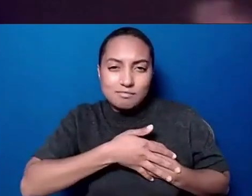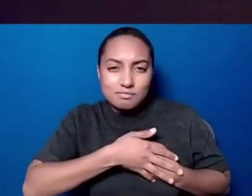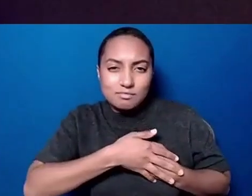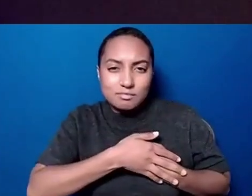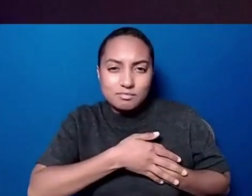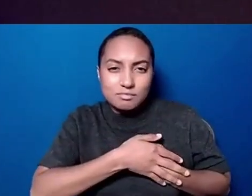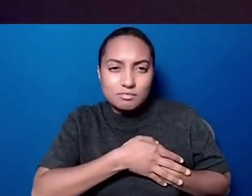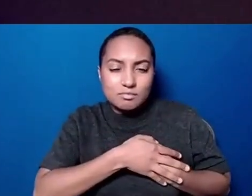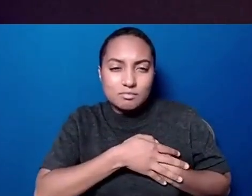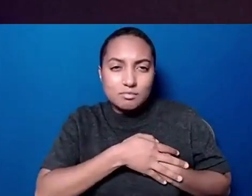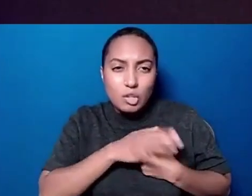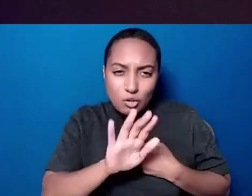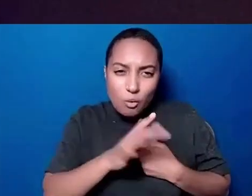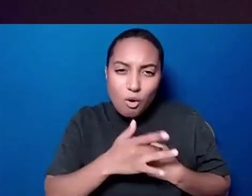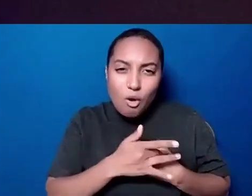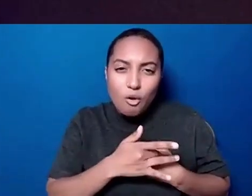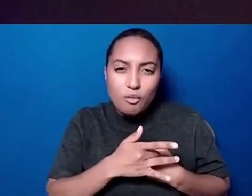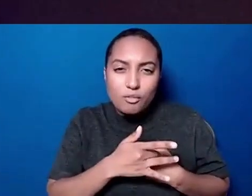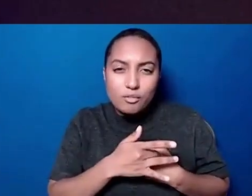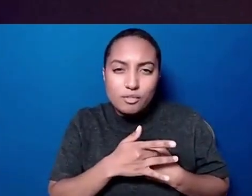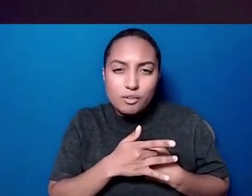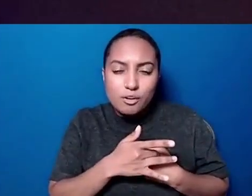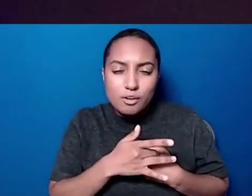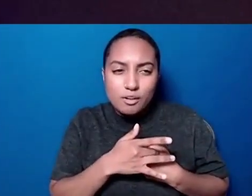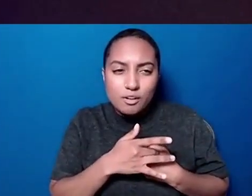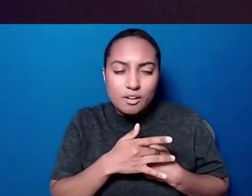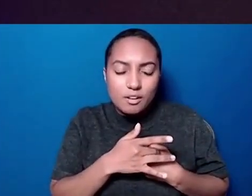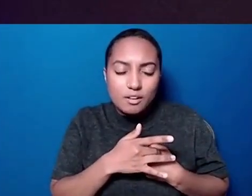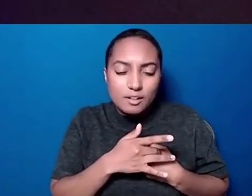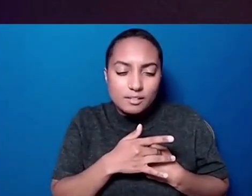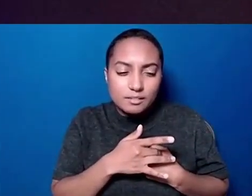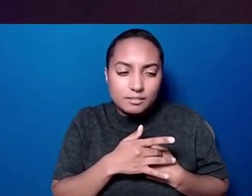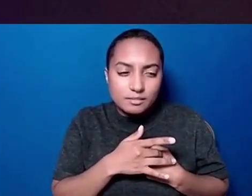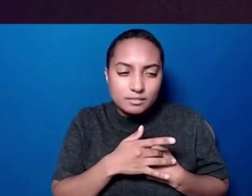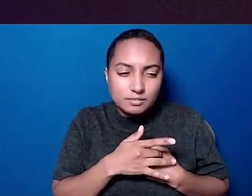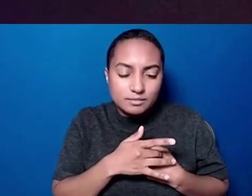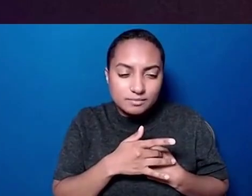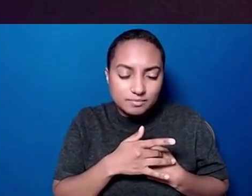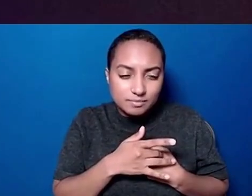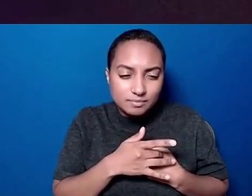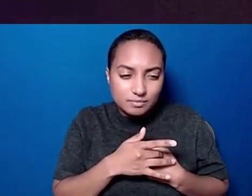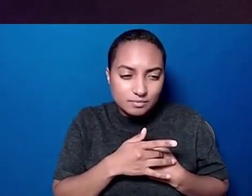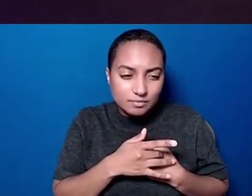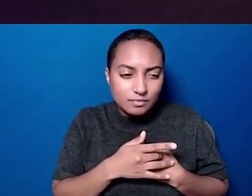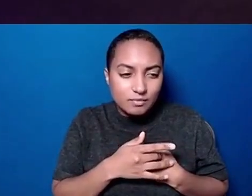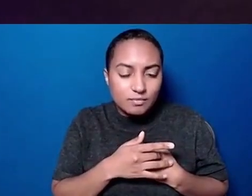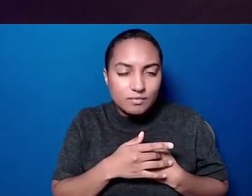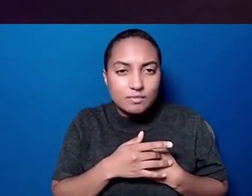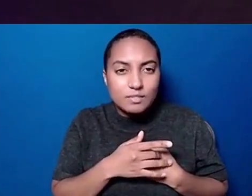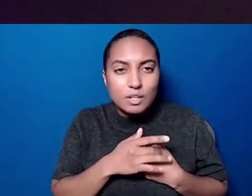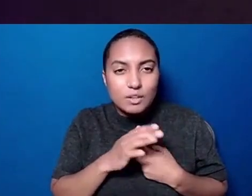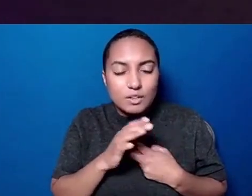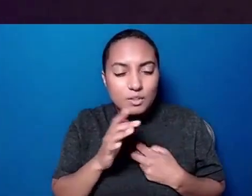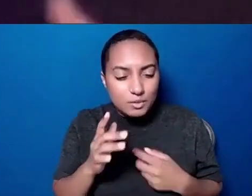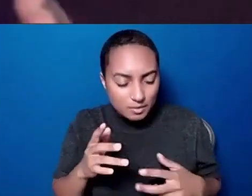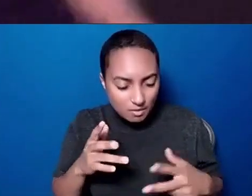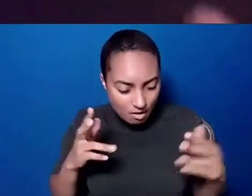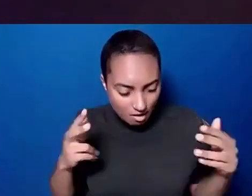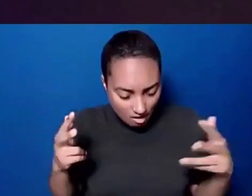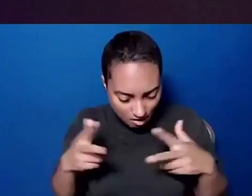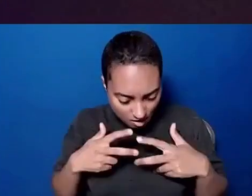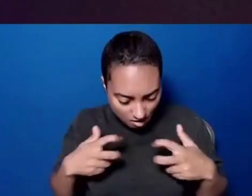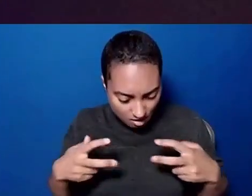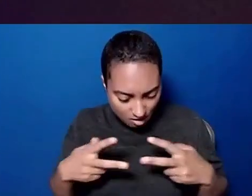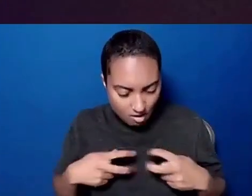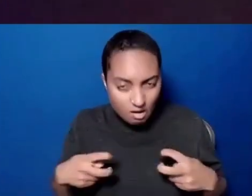And then you hear the heart of the one, of the body that is holding your body. And then